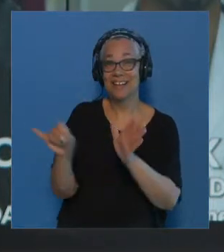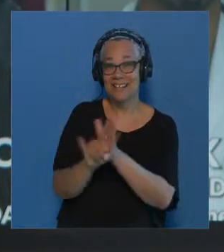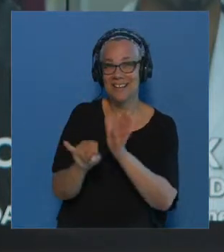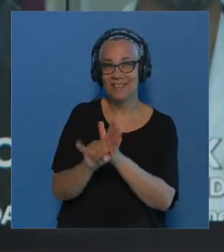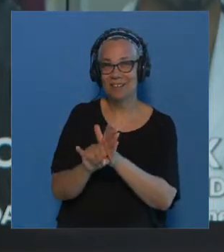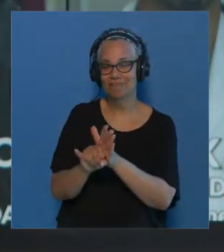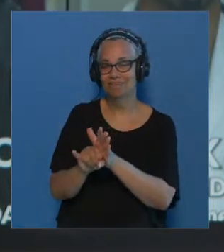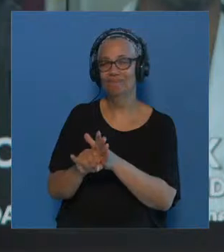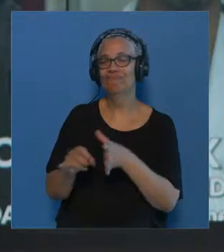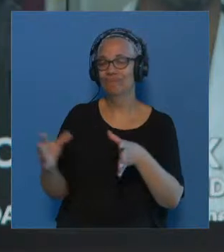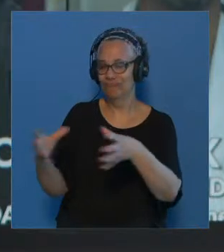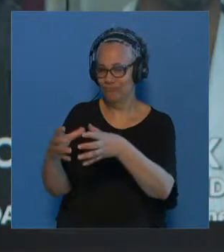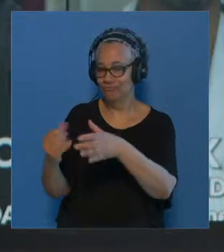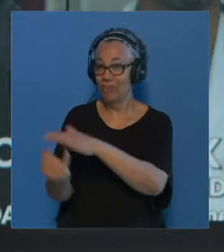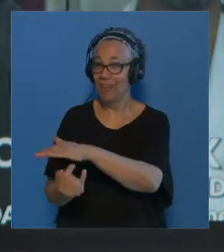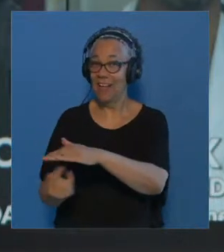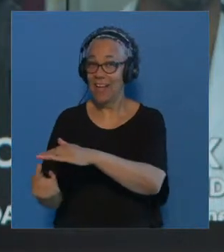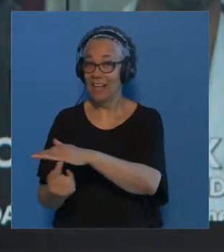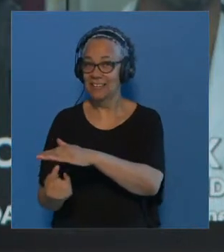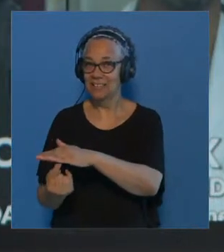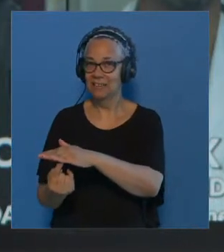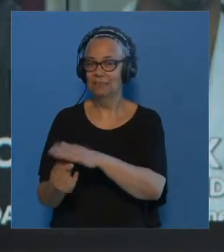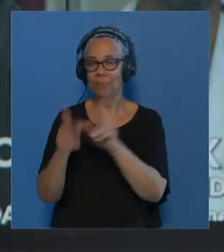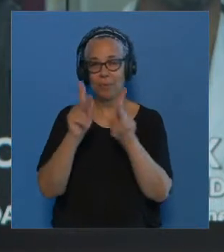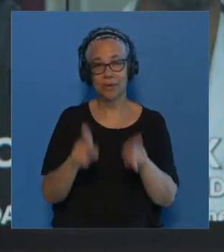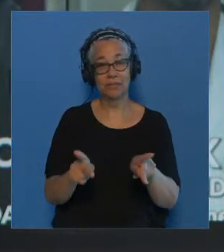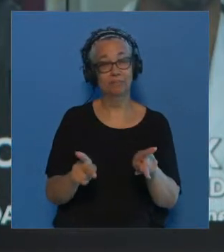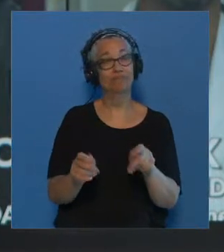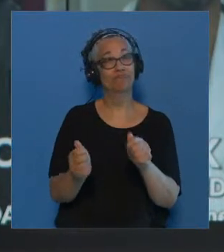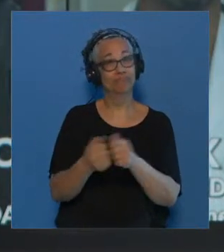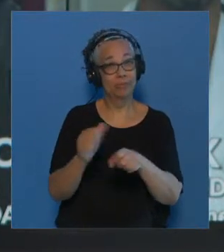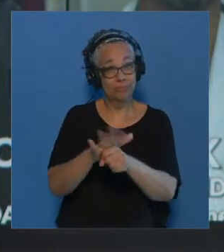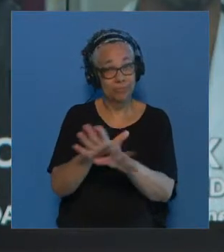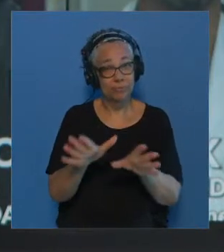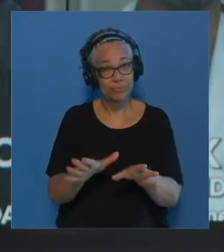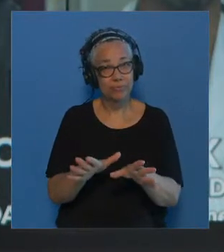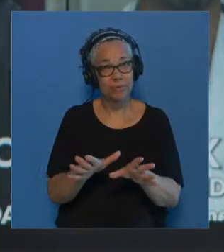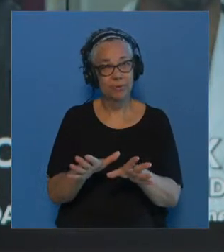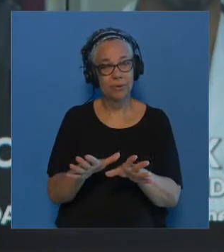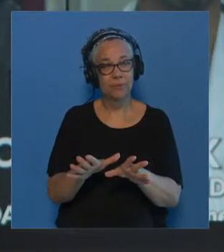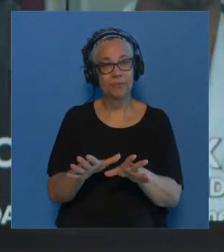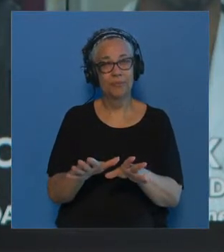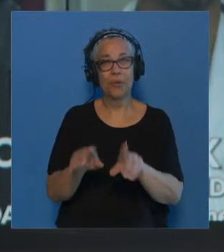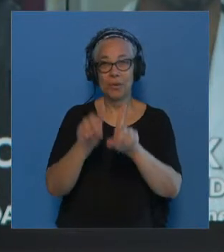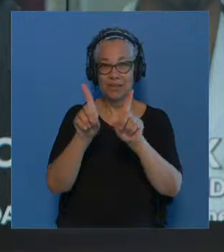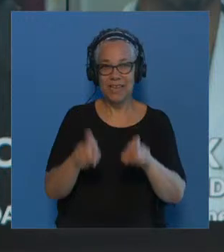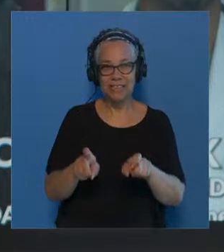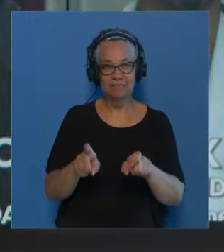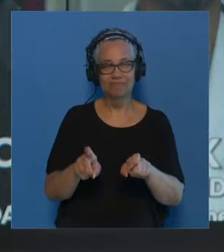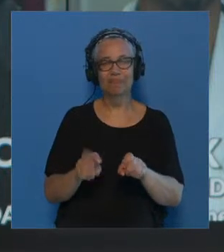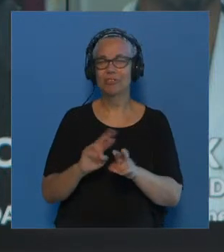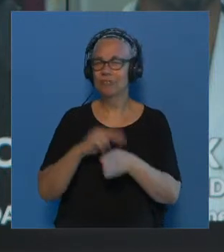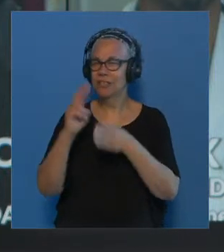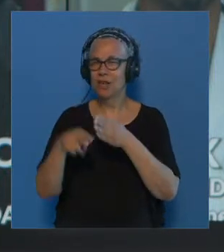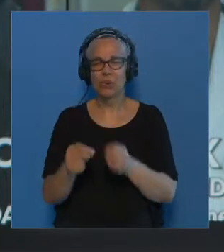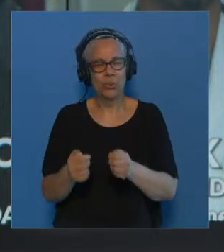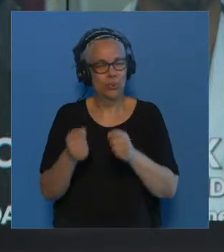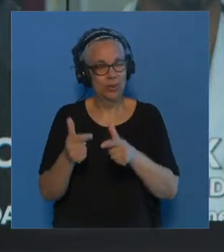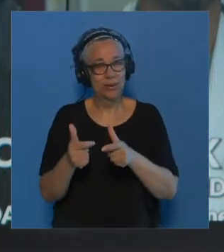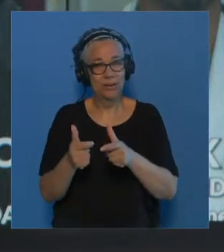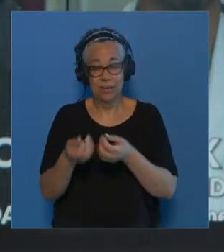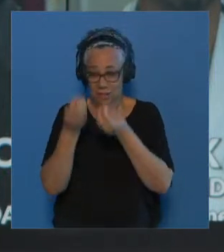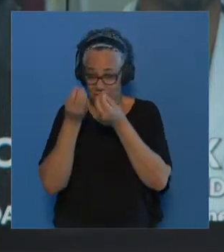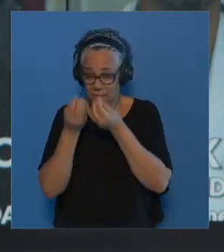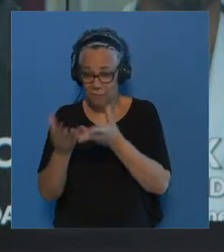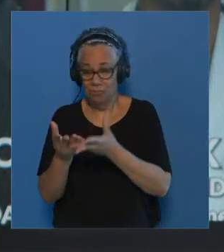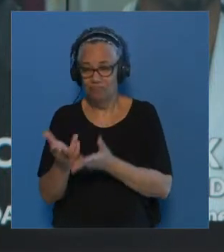and isolate anyone who has the virus. We were able to test and get the results back quickly in order to inform those